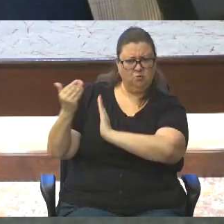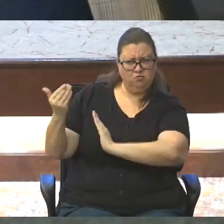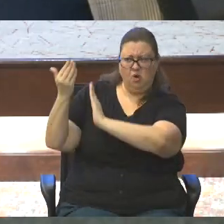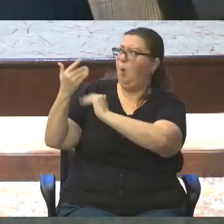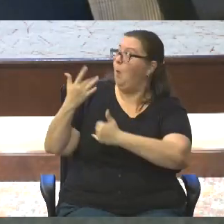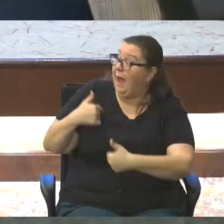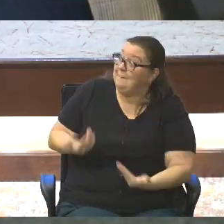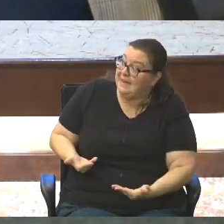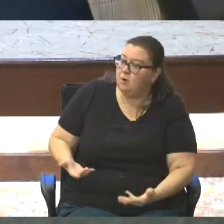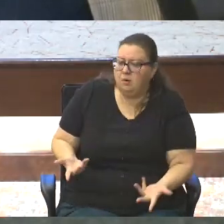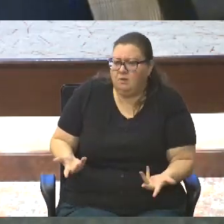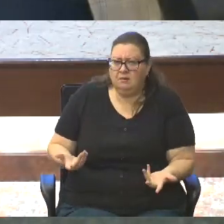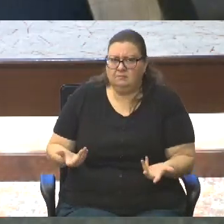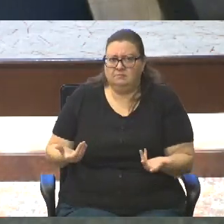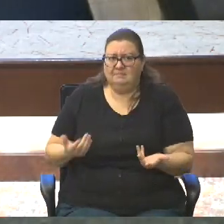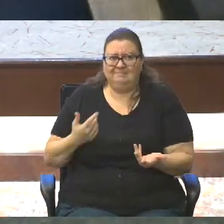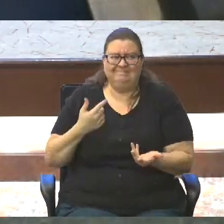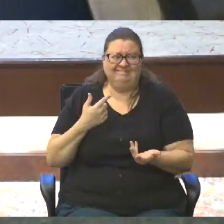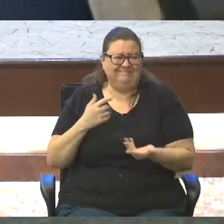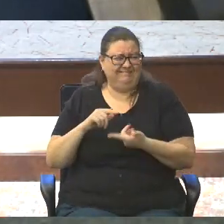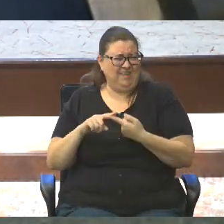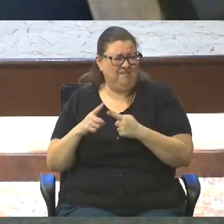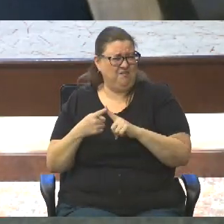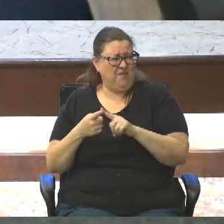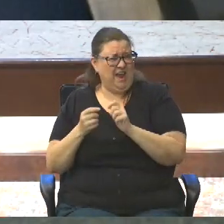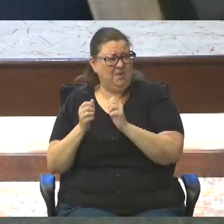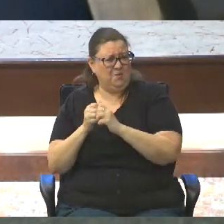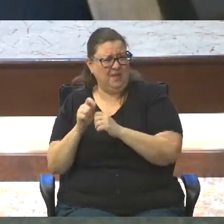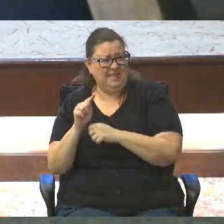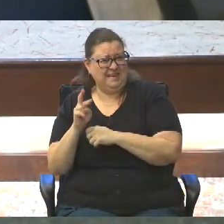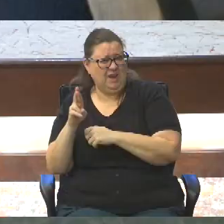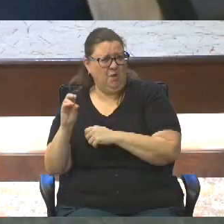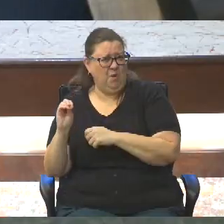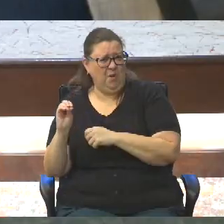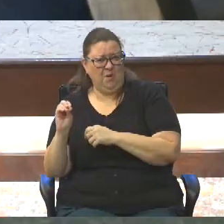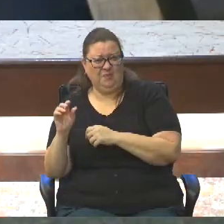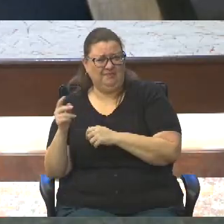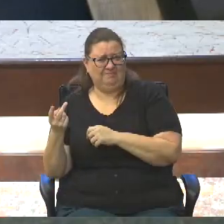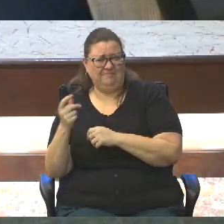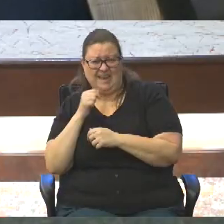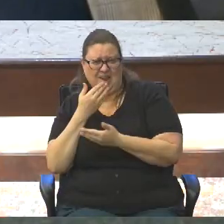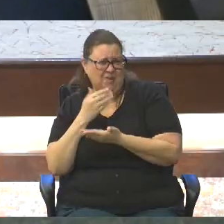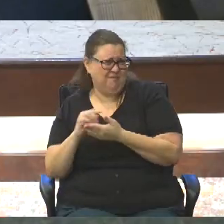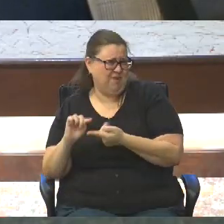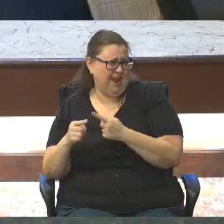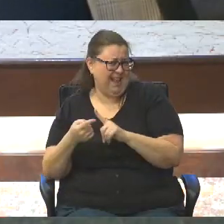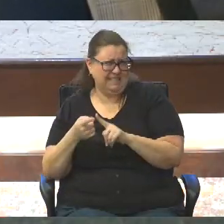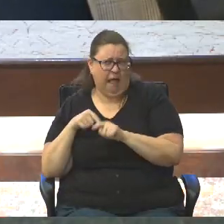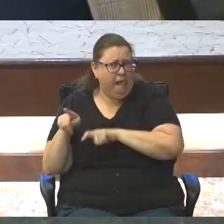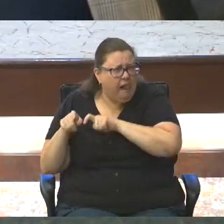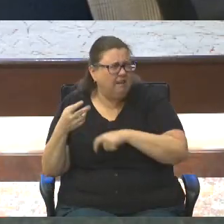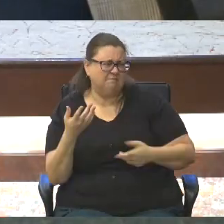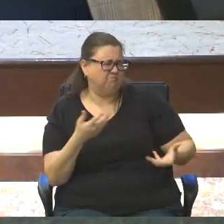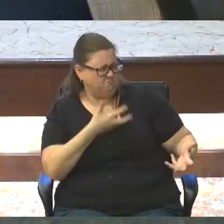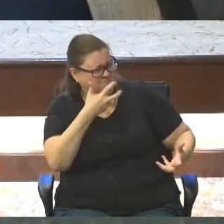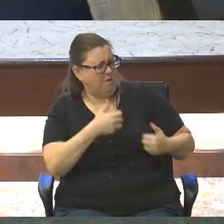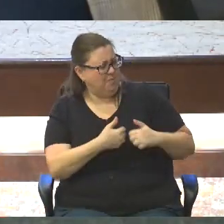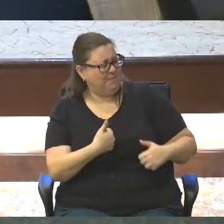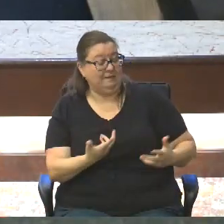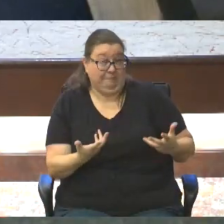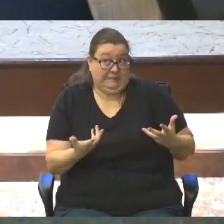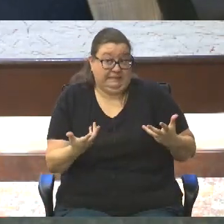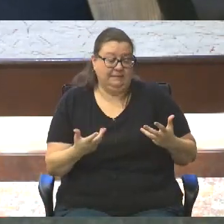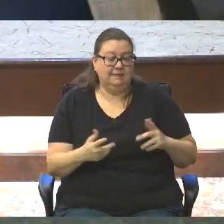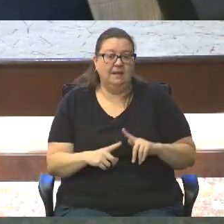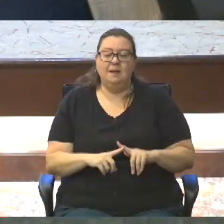here. So I didn't make a good friend with the city manager of Terrell. Thanks. But just so that you'll know, if he calls you up